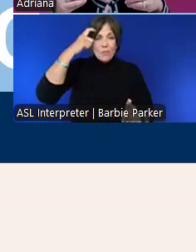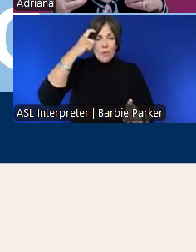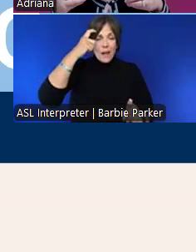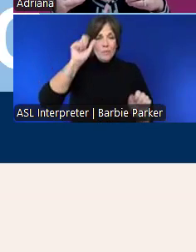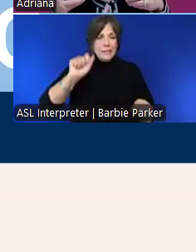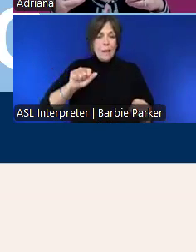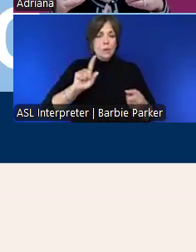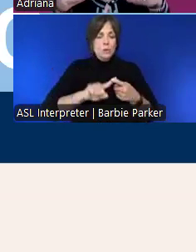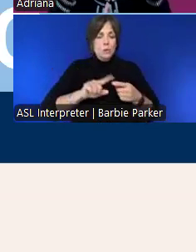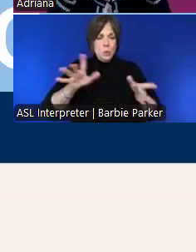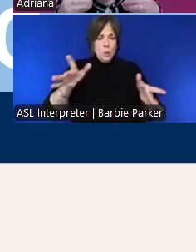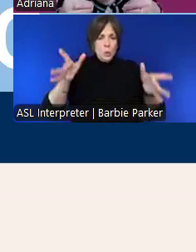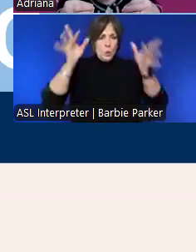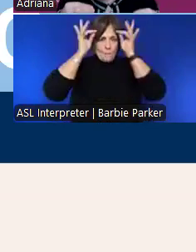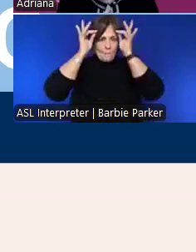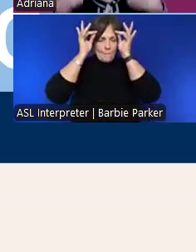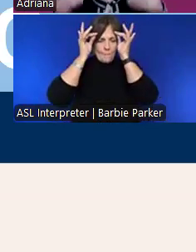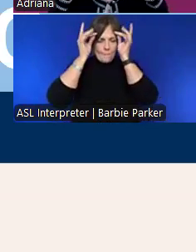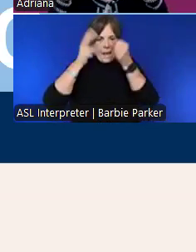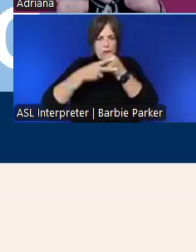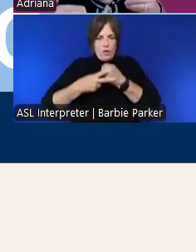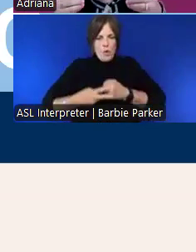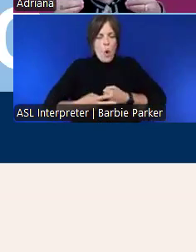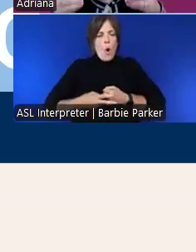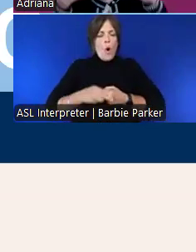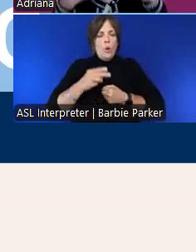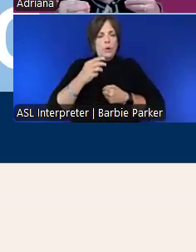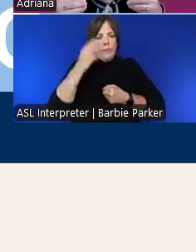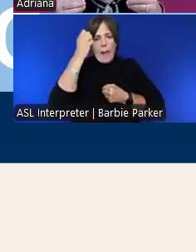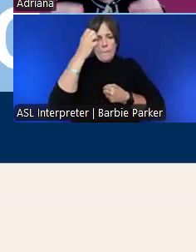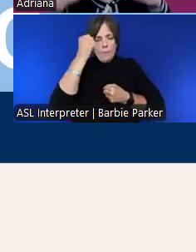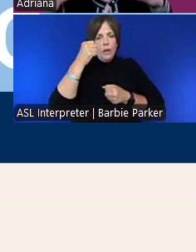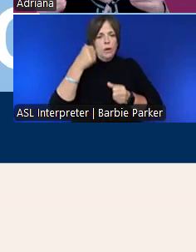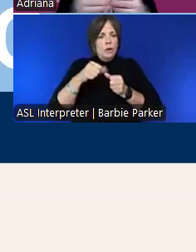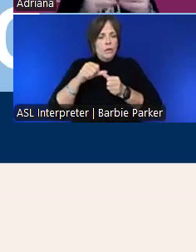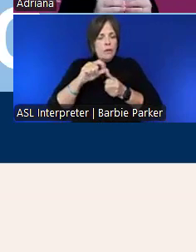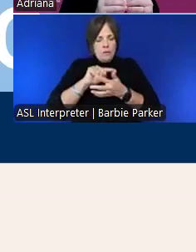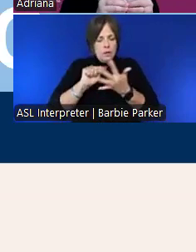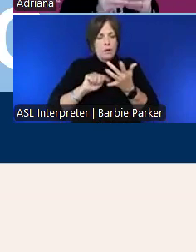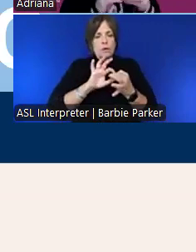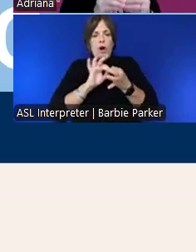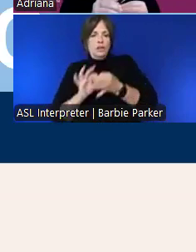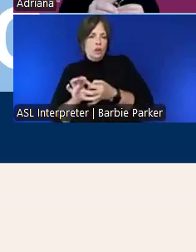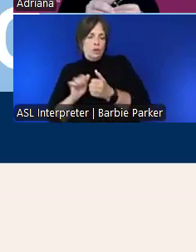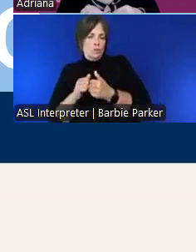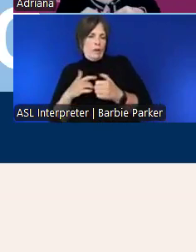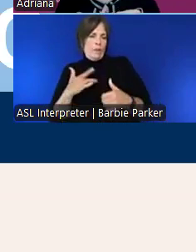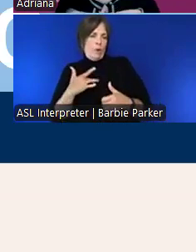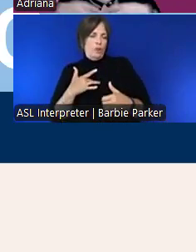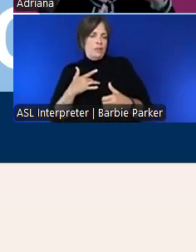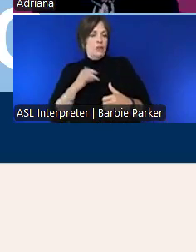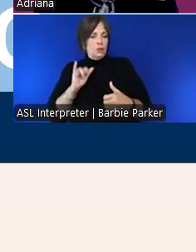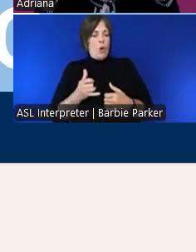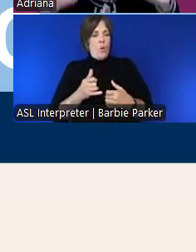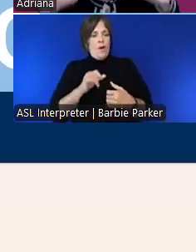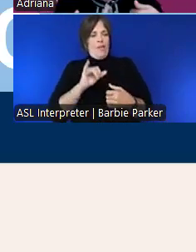to code memories, because memories are after, you know, are associated with our emotions